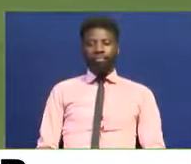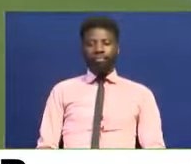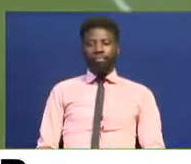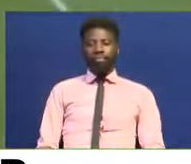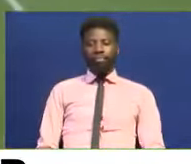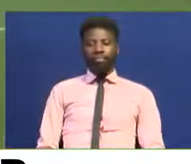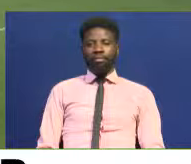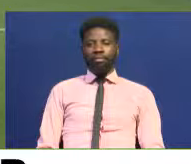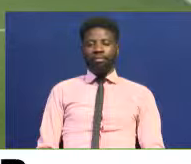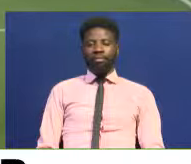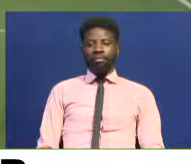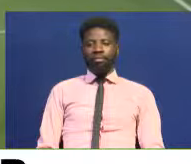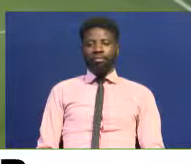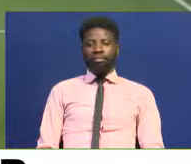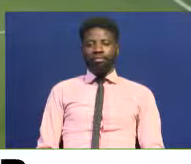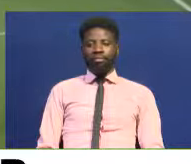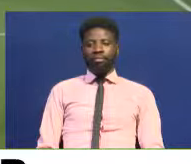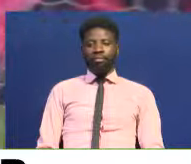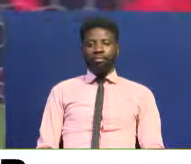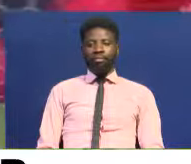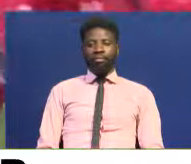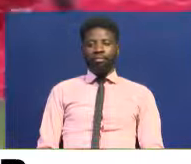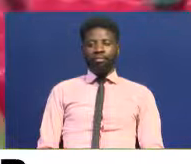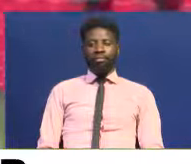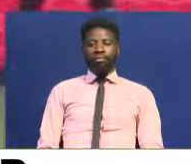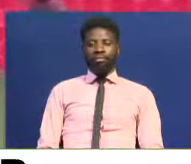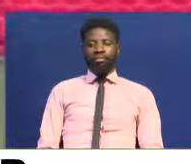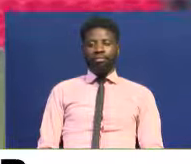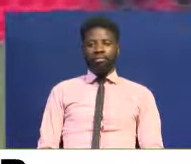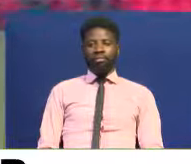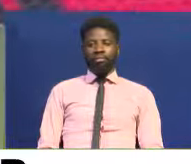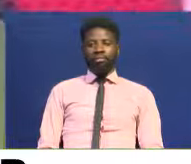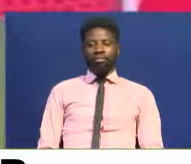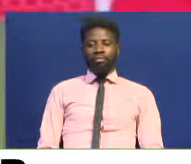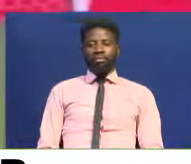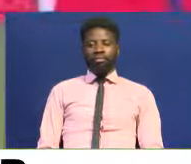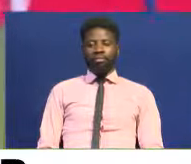And that late goal almost certainly gives England victory.